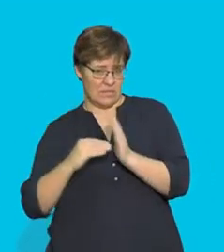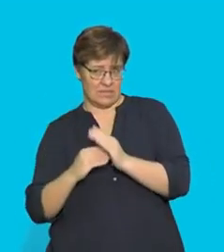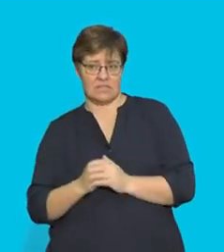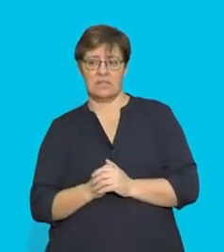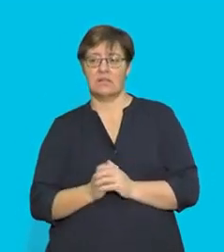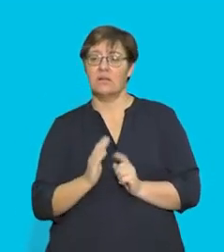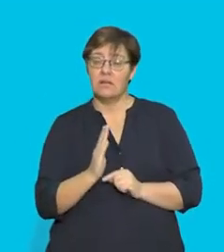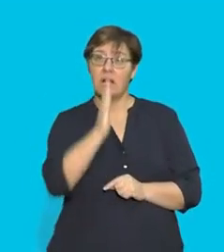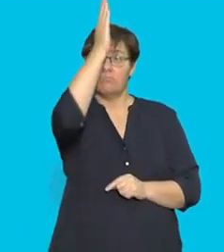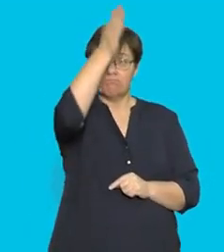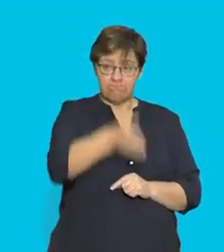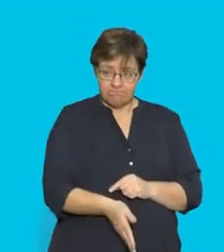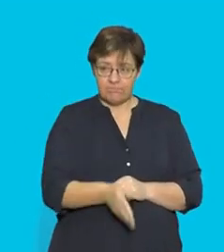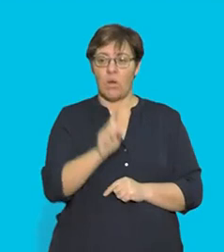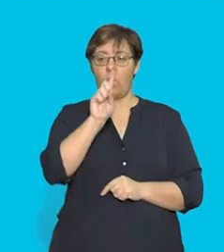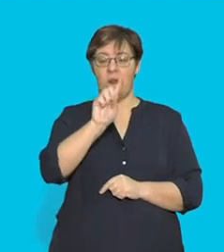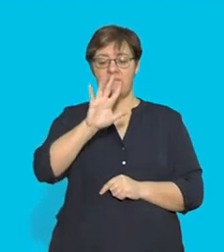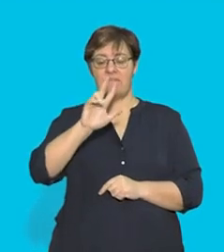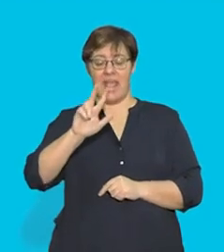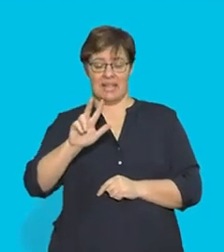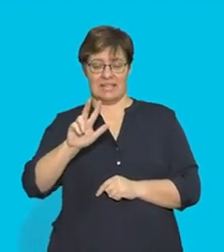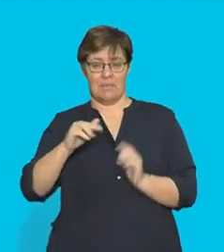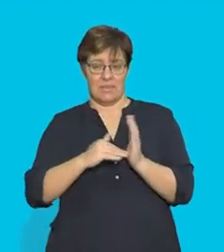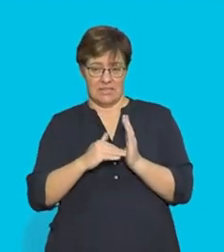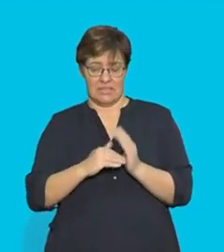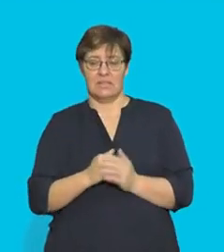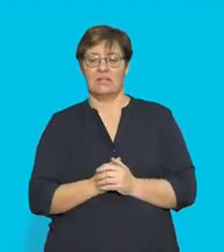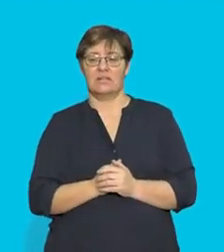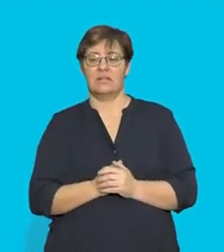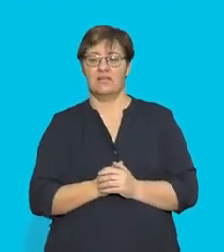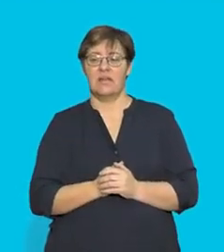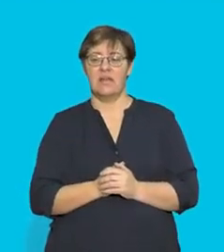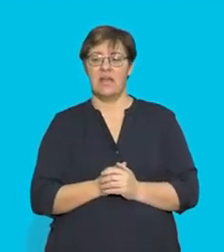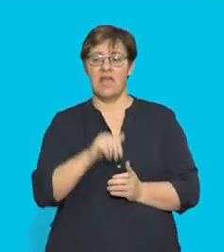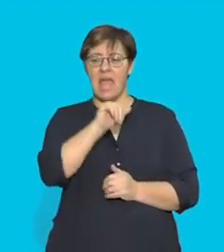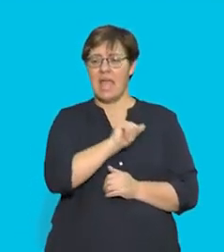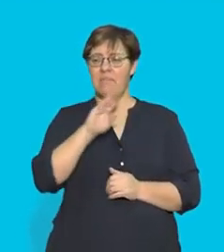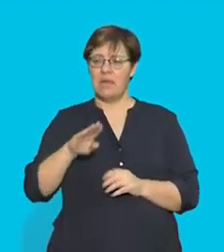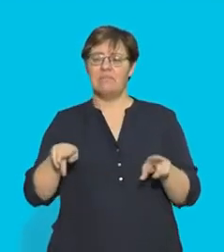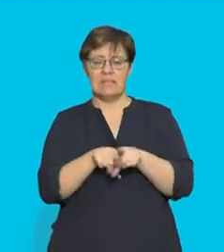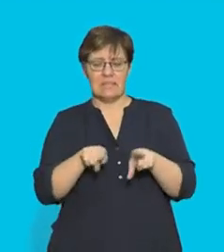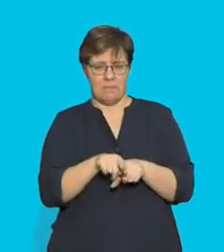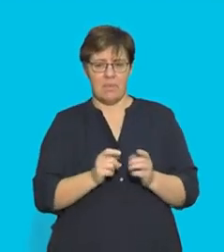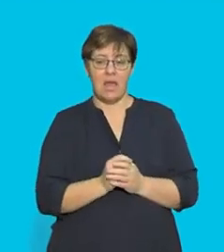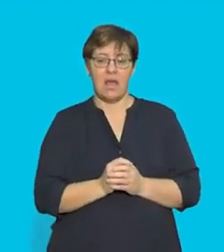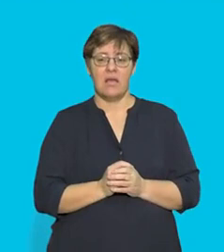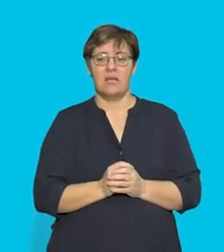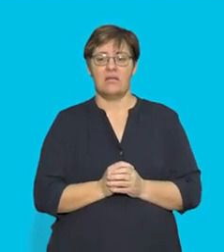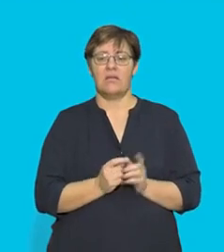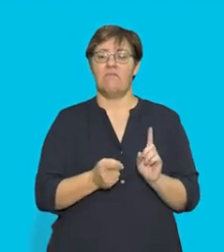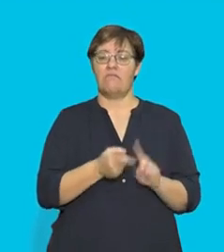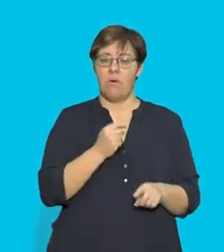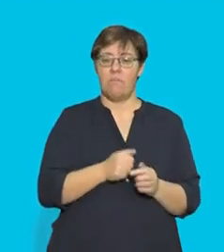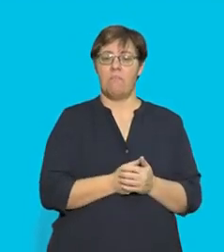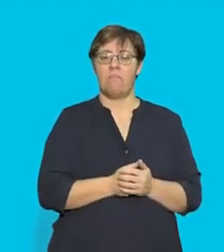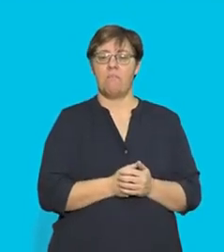vertical tower 158 meters high with C, A, and B are points in the same plane, and the angle of elevation